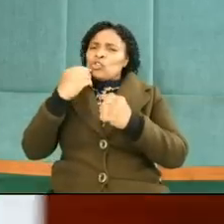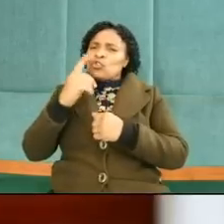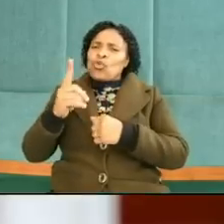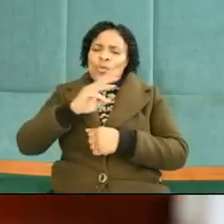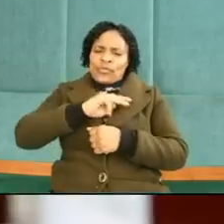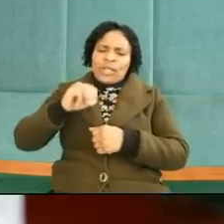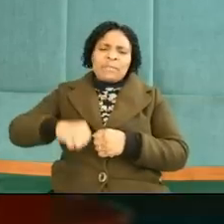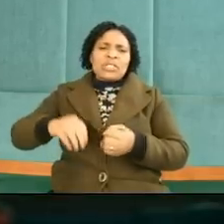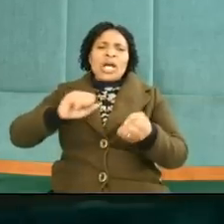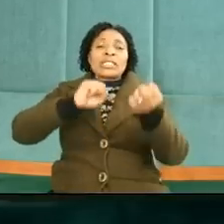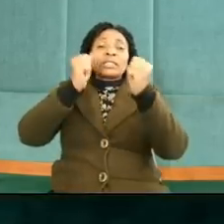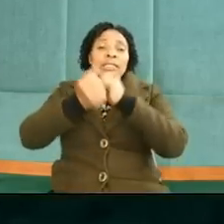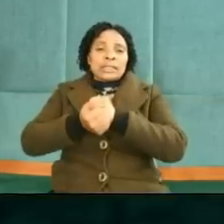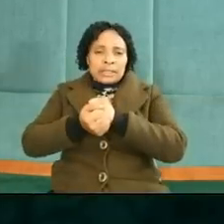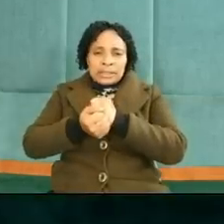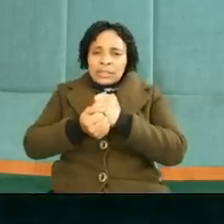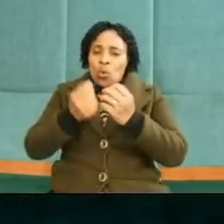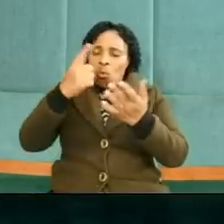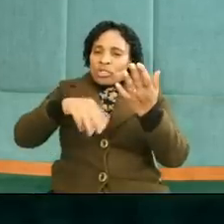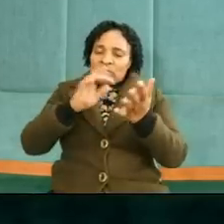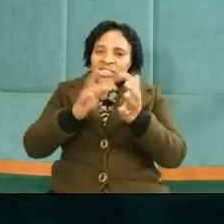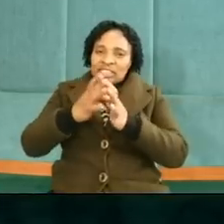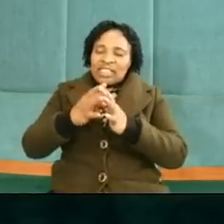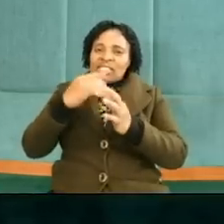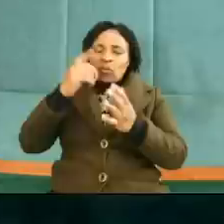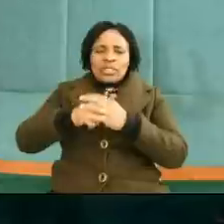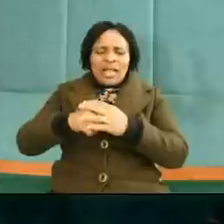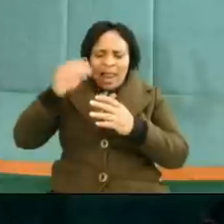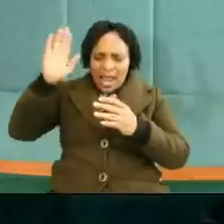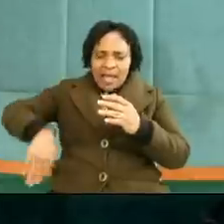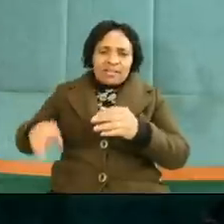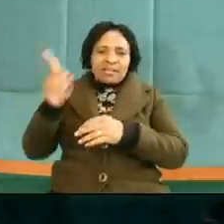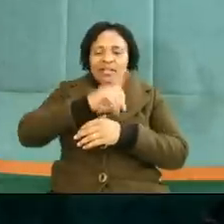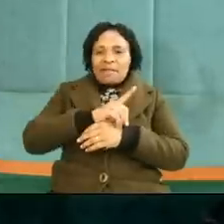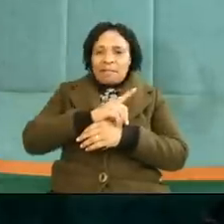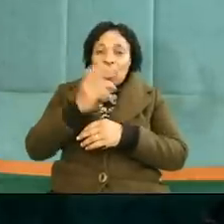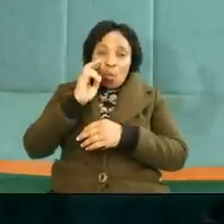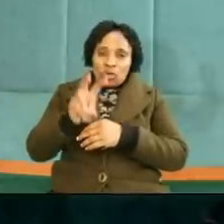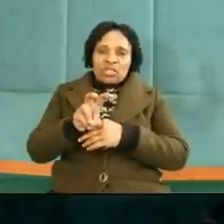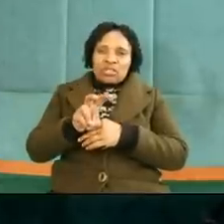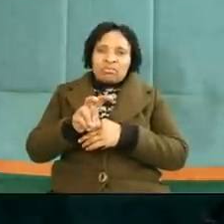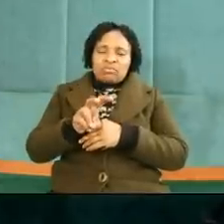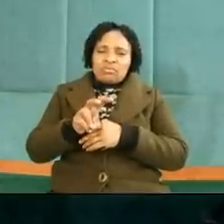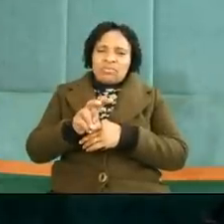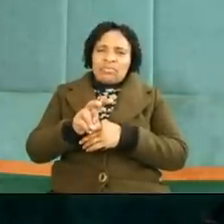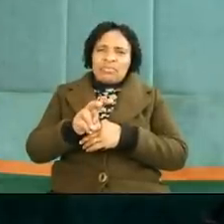has changed and nobody noticed it. What Jesus says, in the last day, I'm going to say this very slowly.